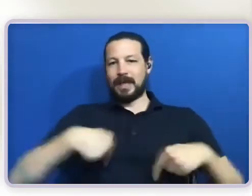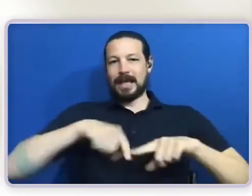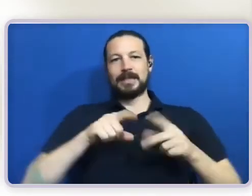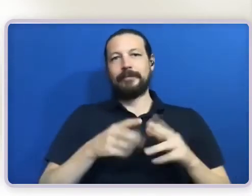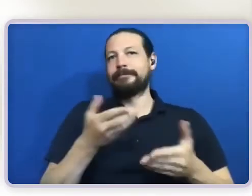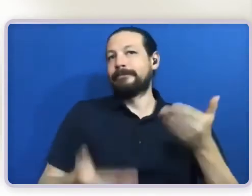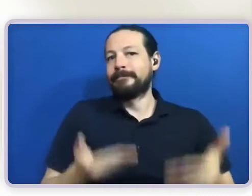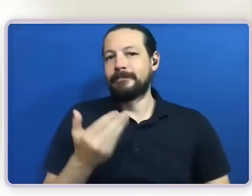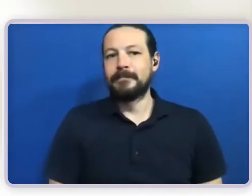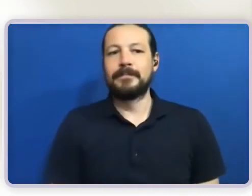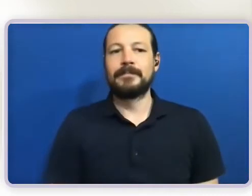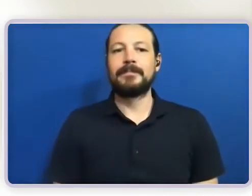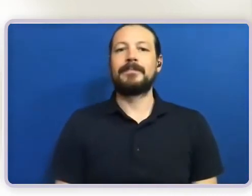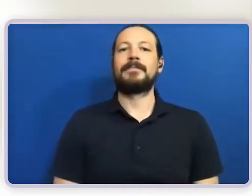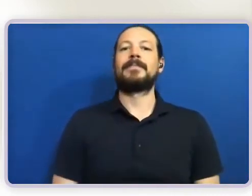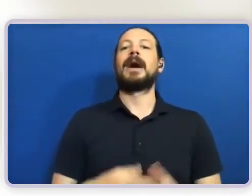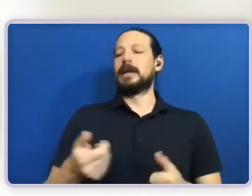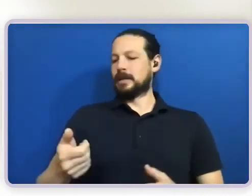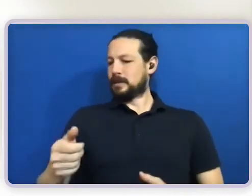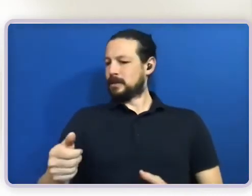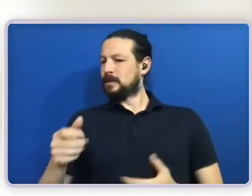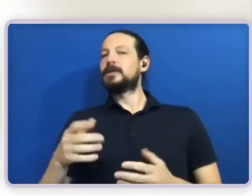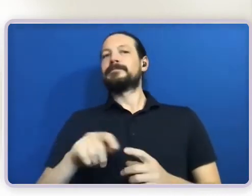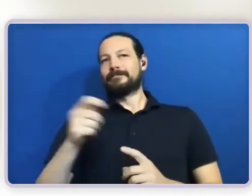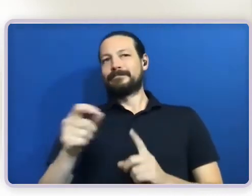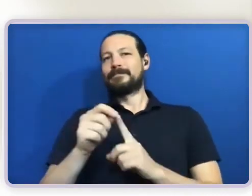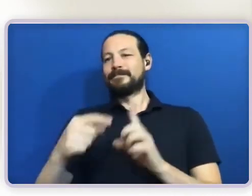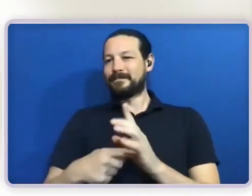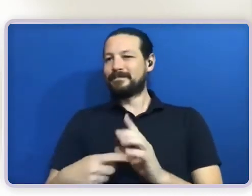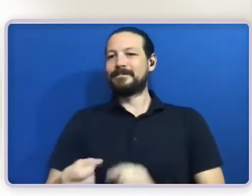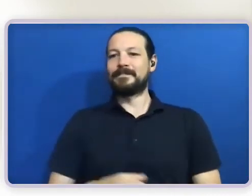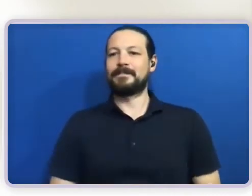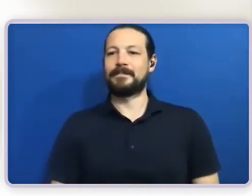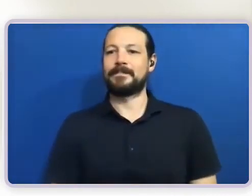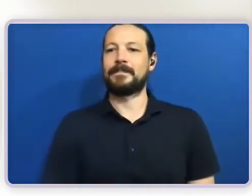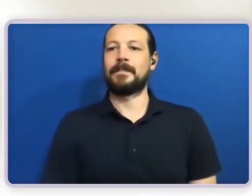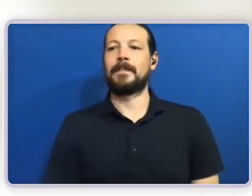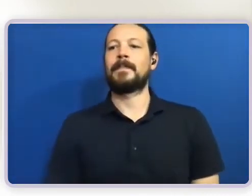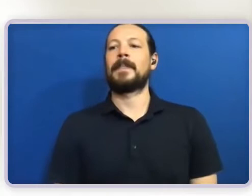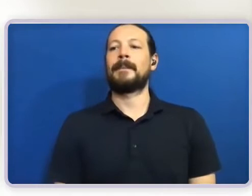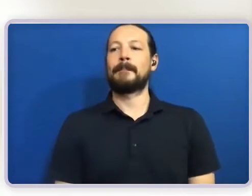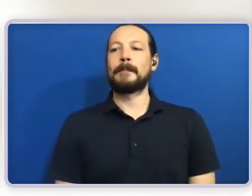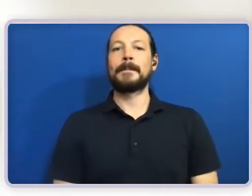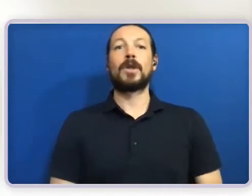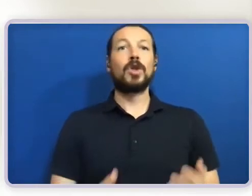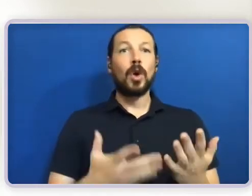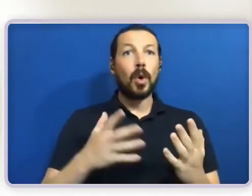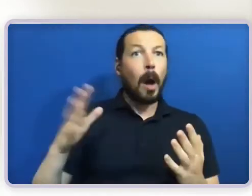My clicker is working. So, when legal support might be important.